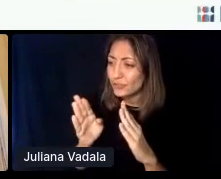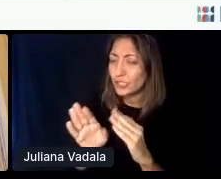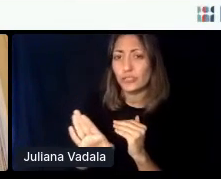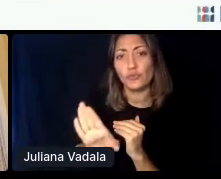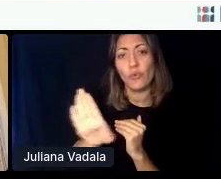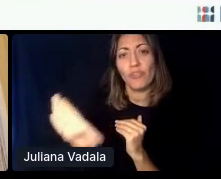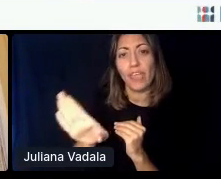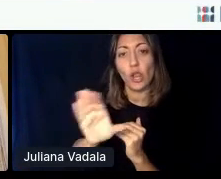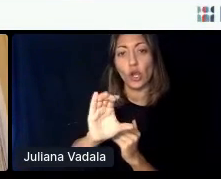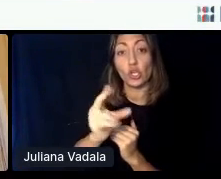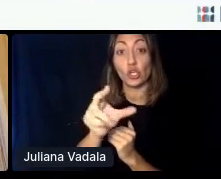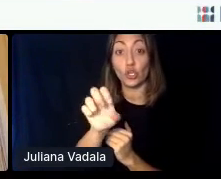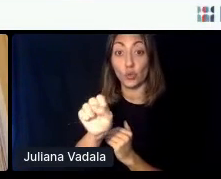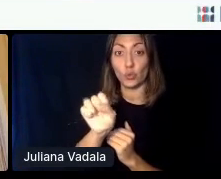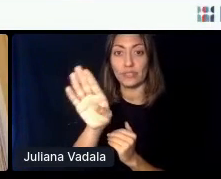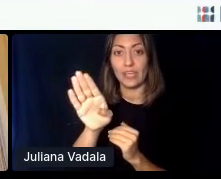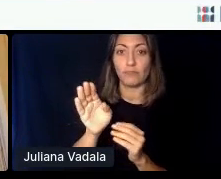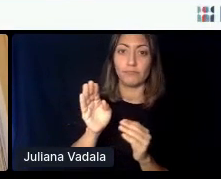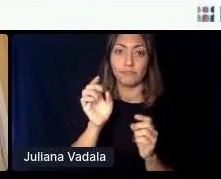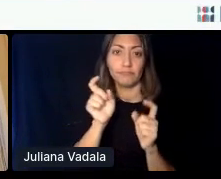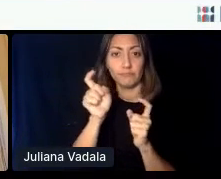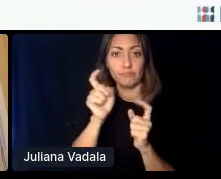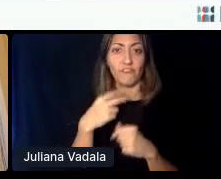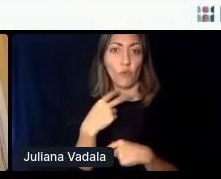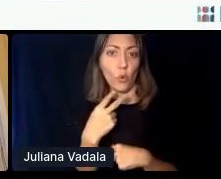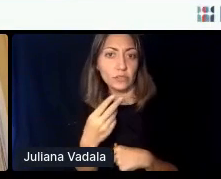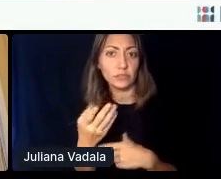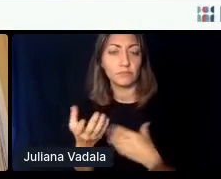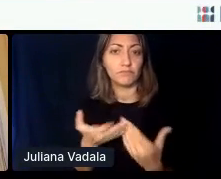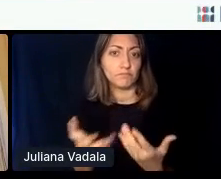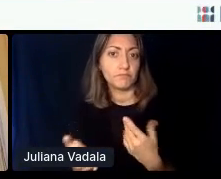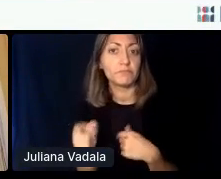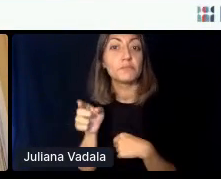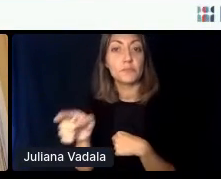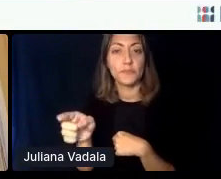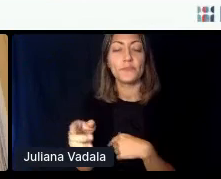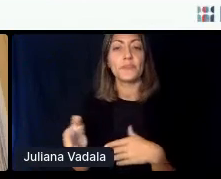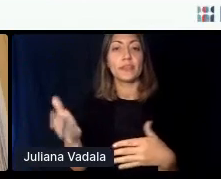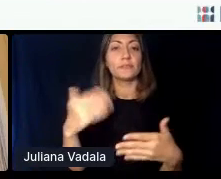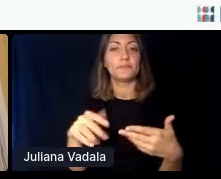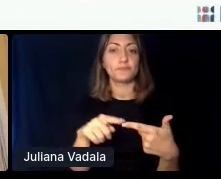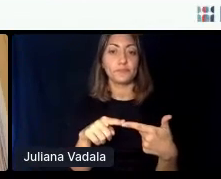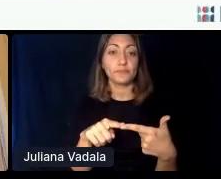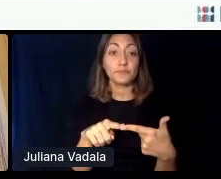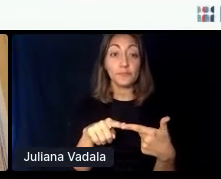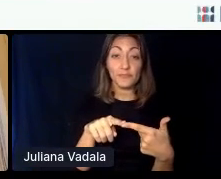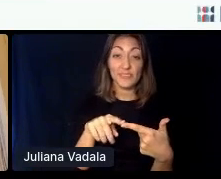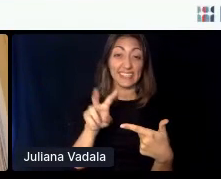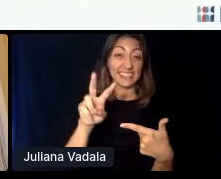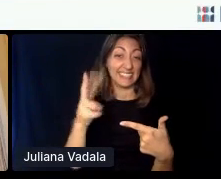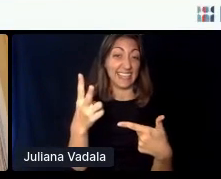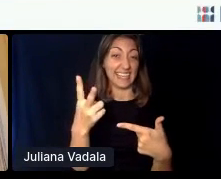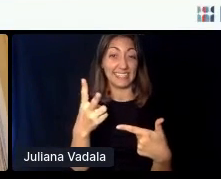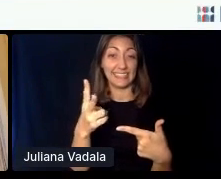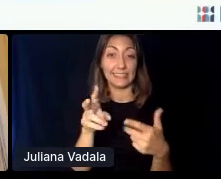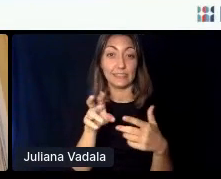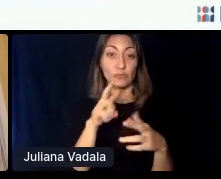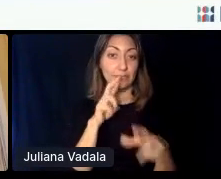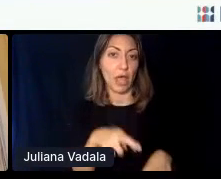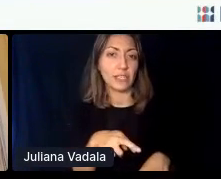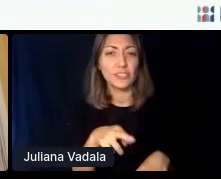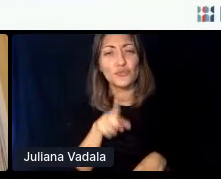response. In the second response, the caller is kind of failing to pick up on the cues that the voter isn't using the name